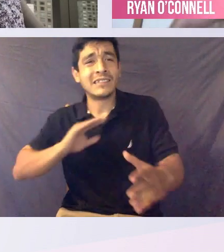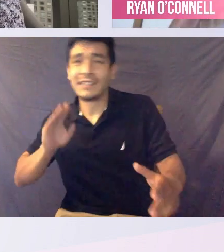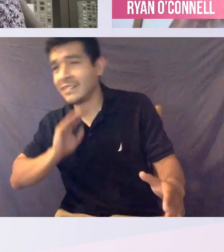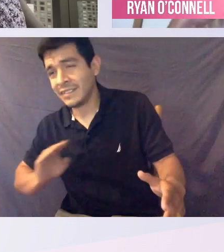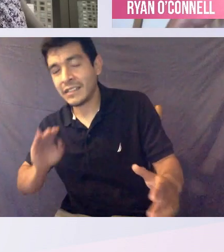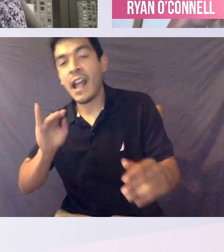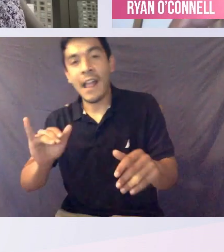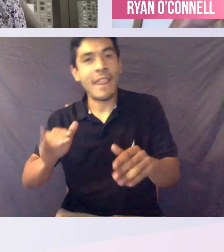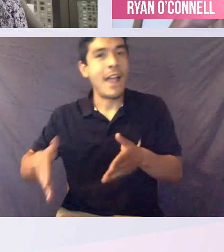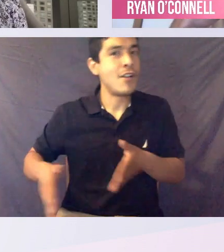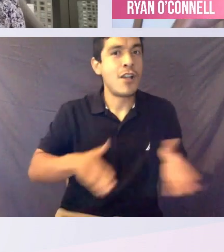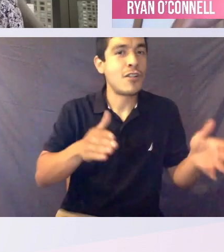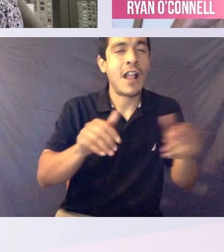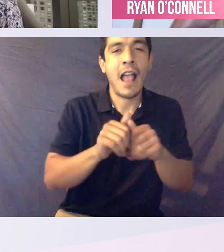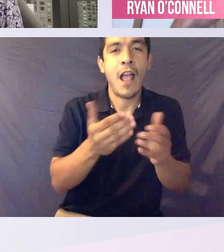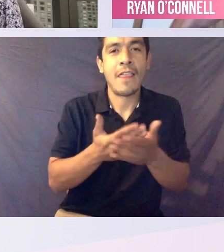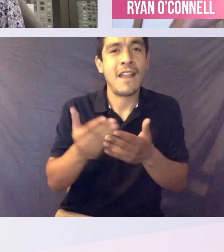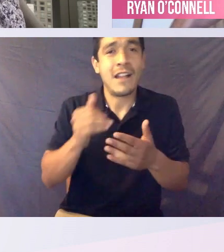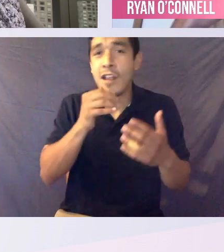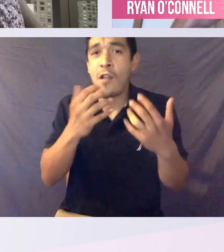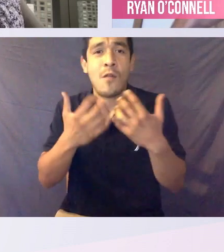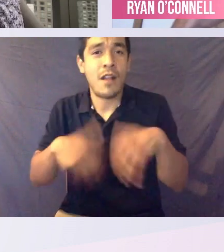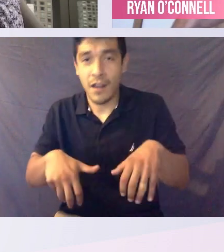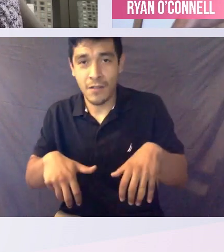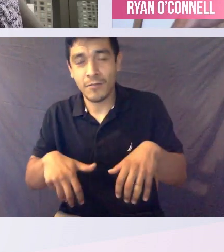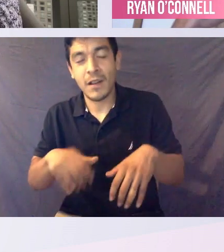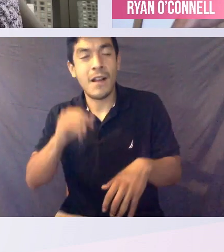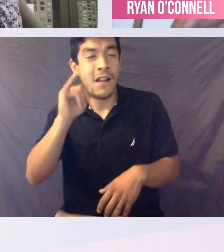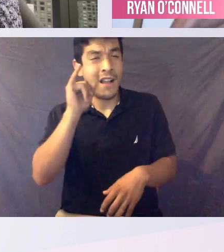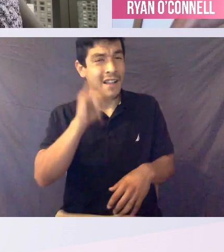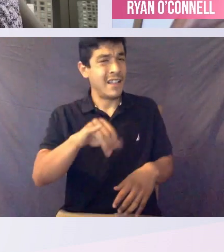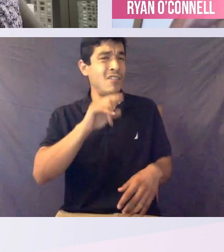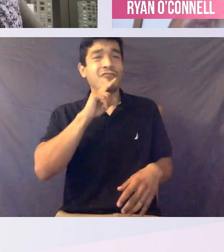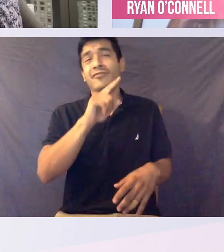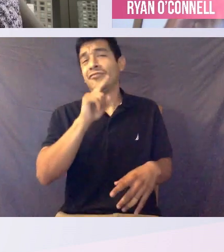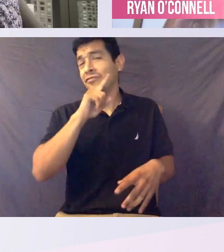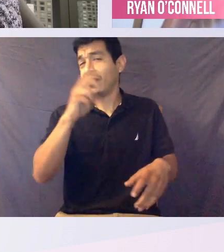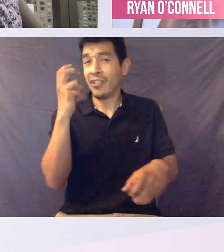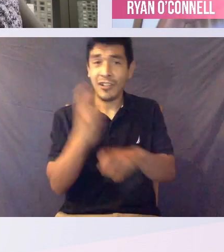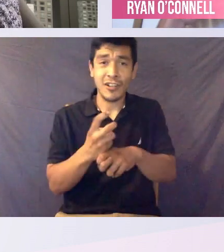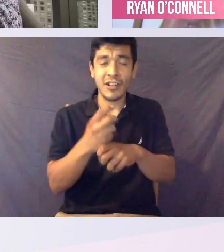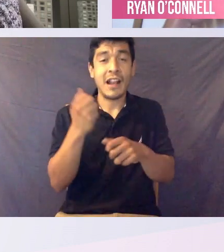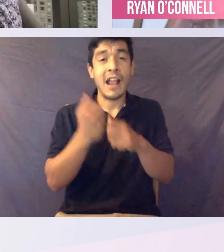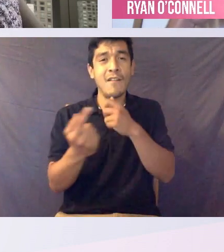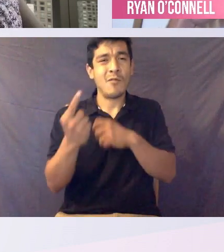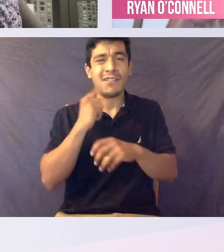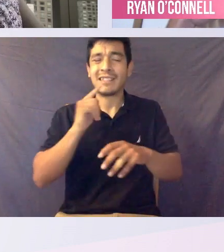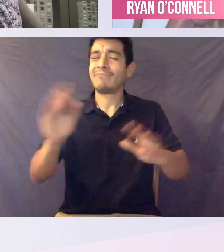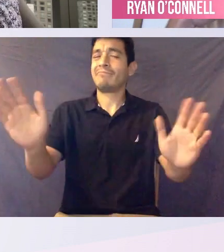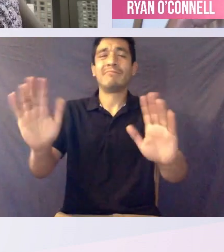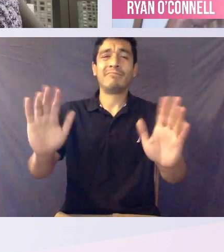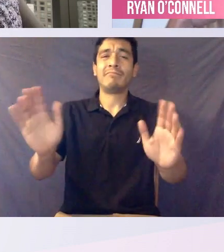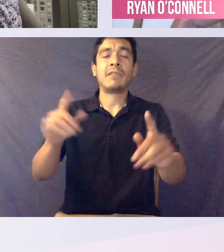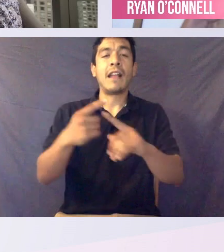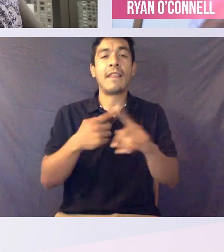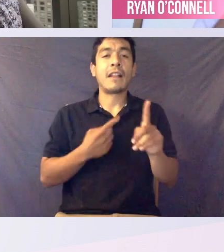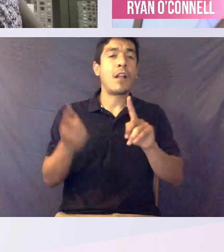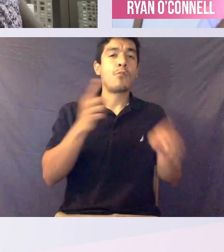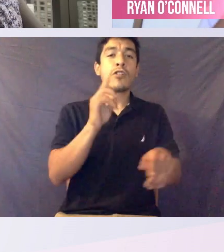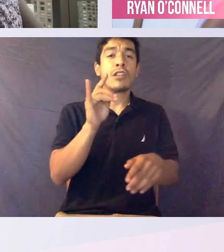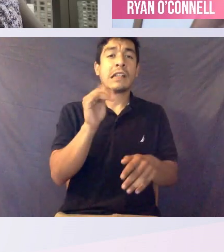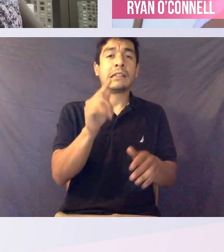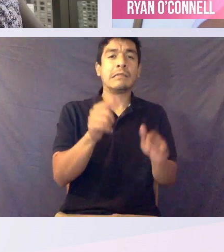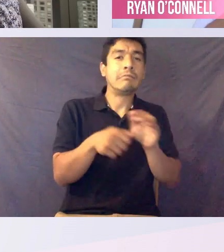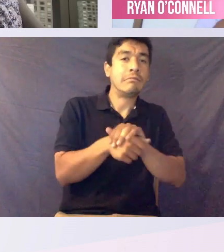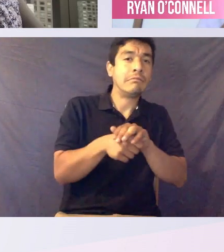get made. But yeah, it was really, really, really hard. Everyone passed. And then we went to this digital incubator of